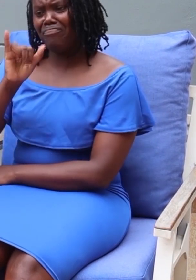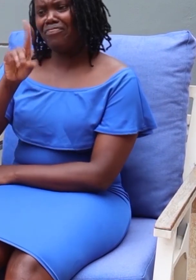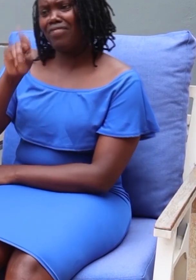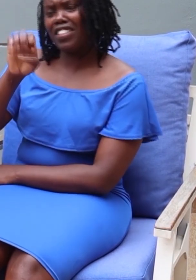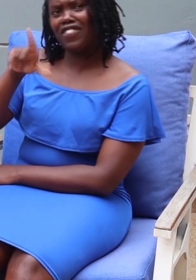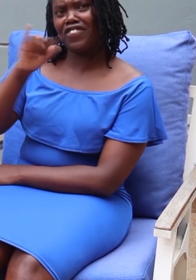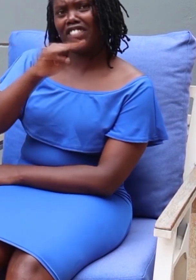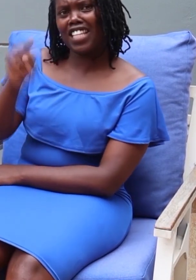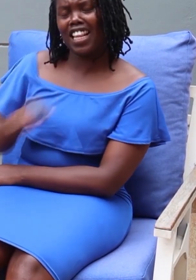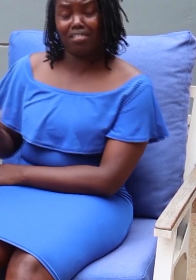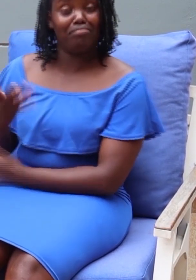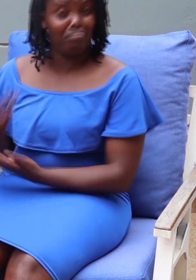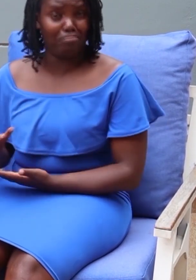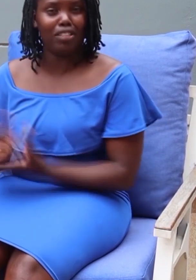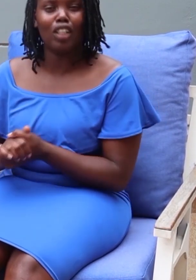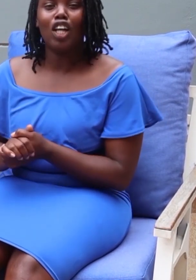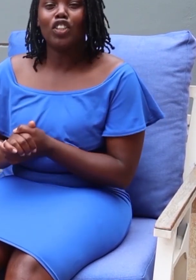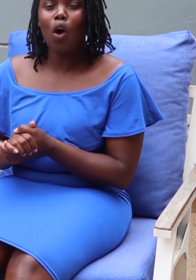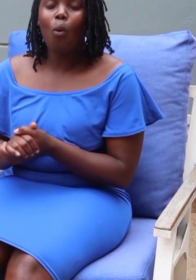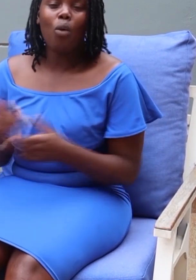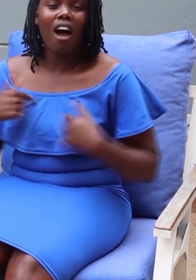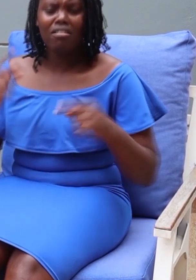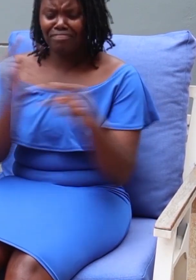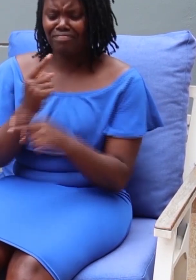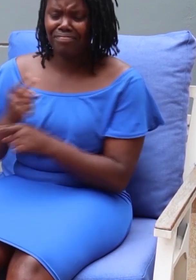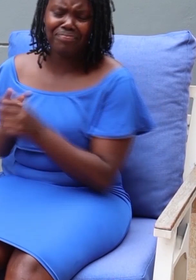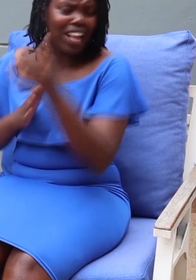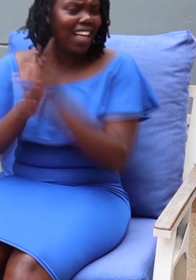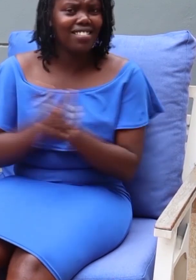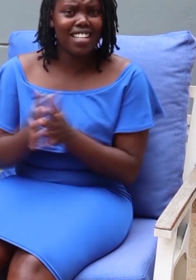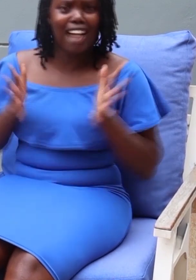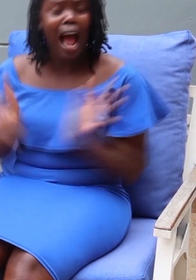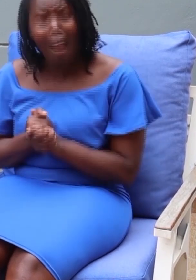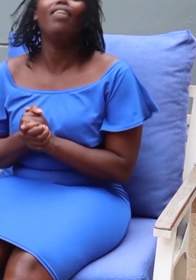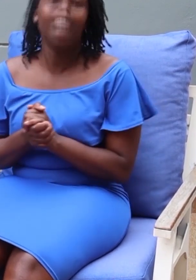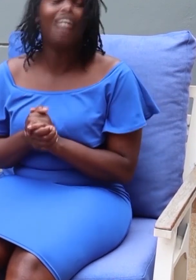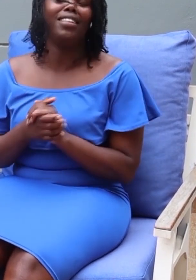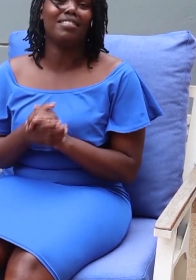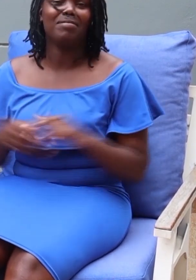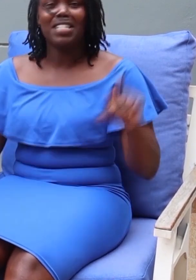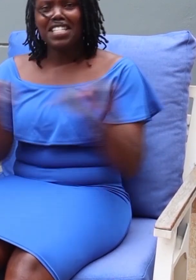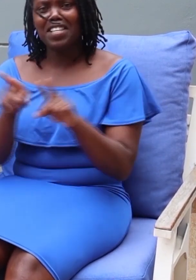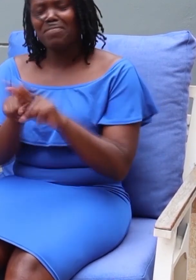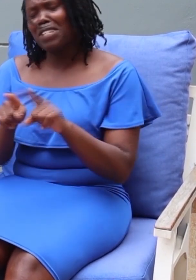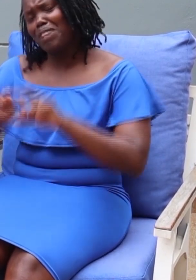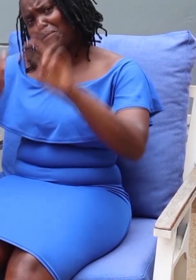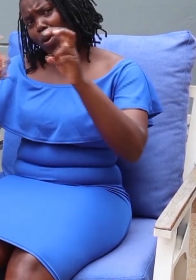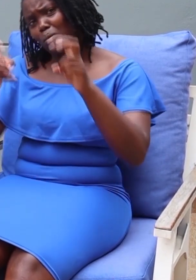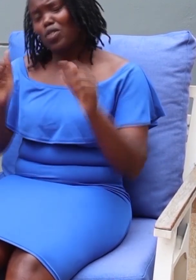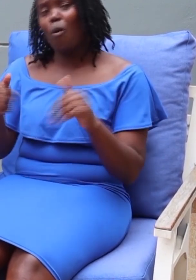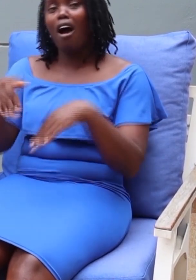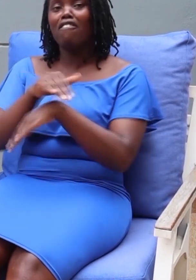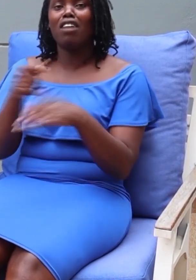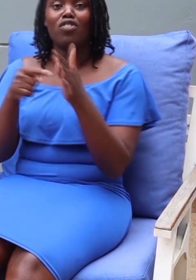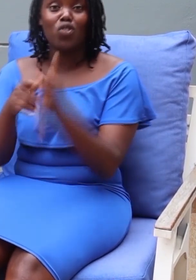VIDELIZ, and this is my sign name. At the Voice Show, we have different and inspiring